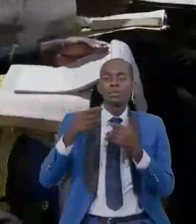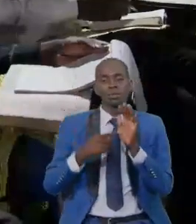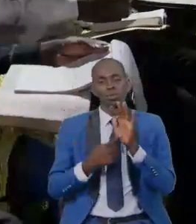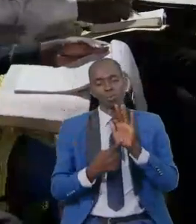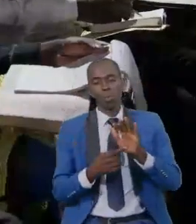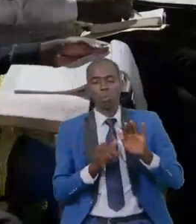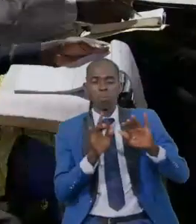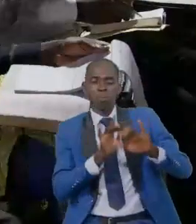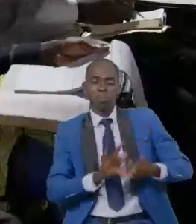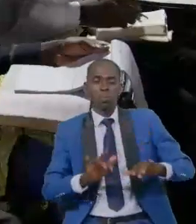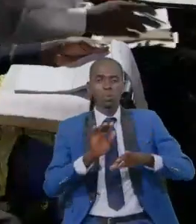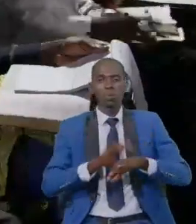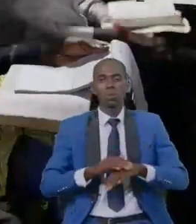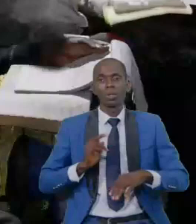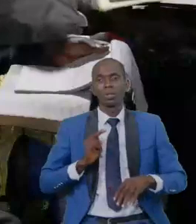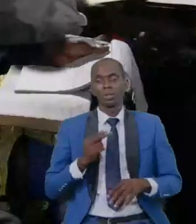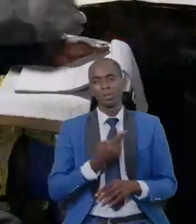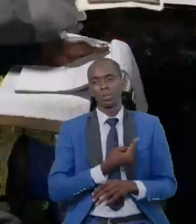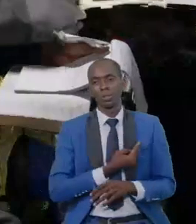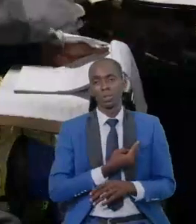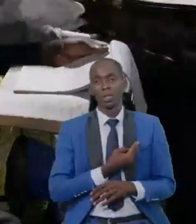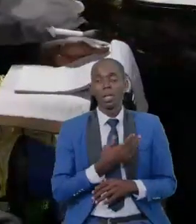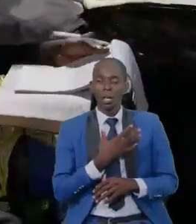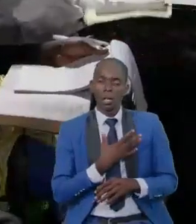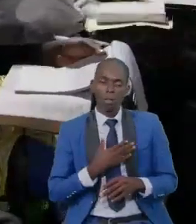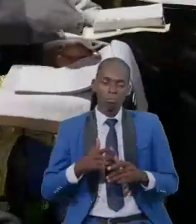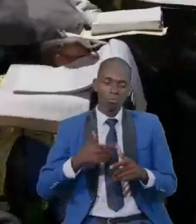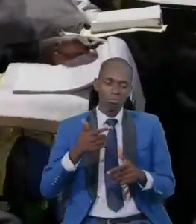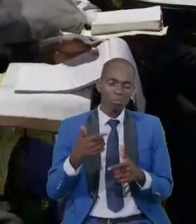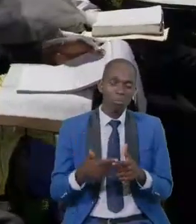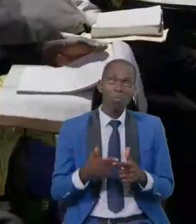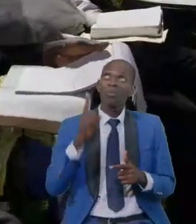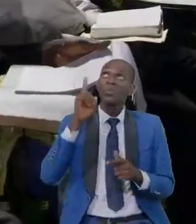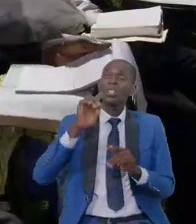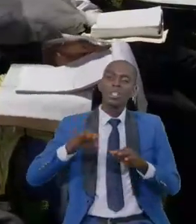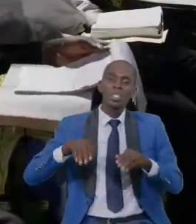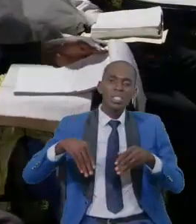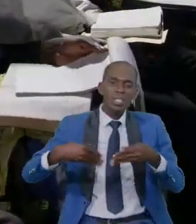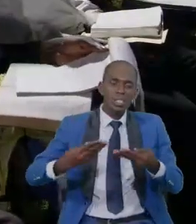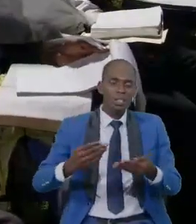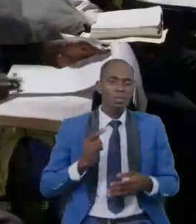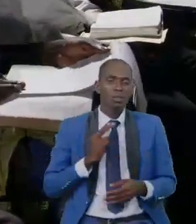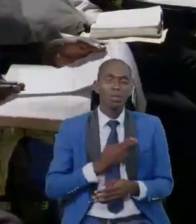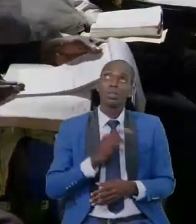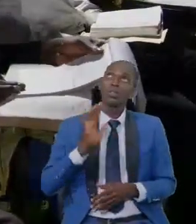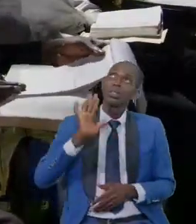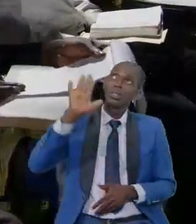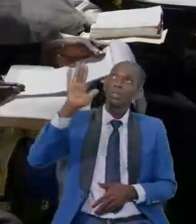us. And then he gives us his goodness.